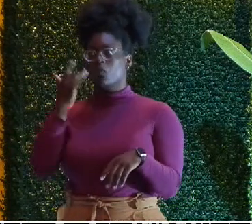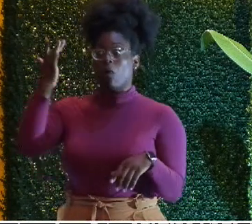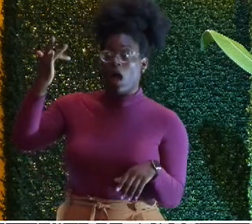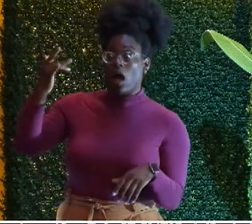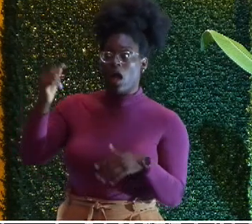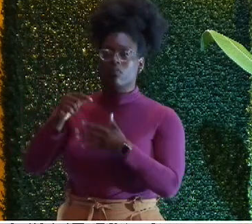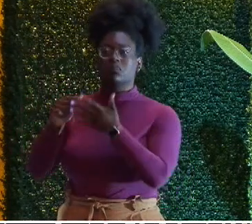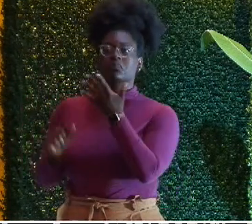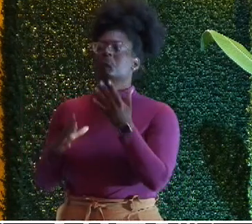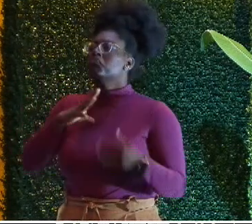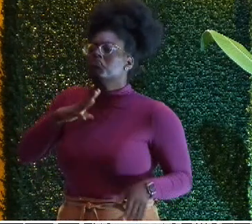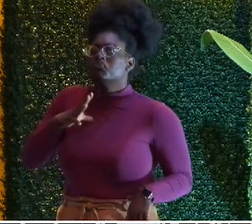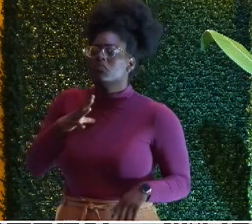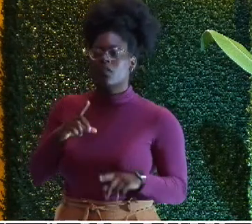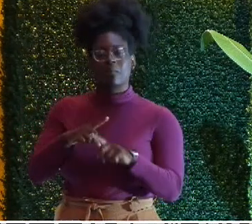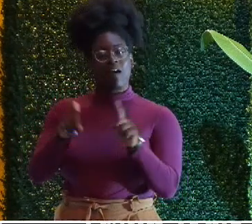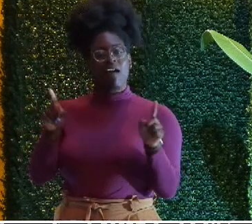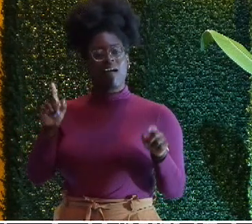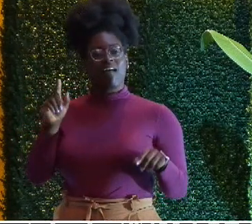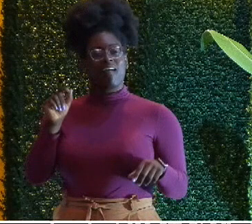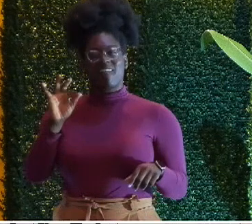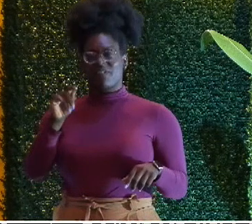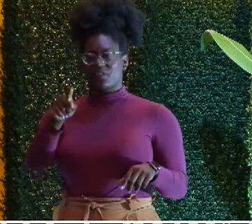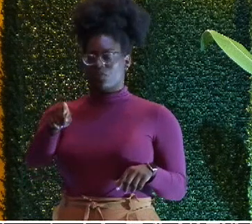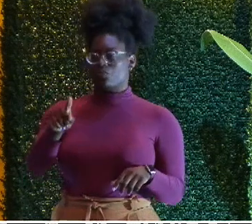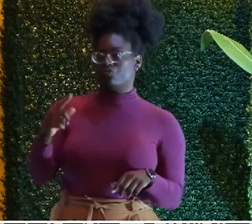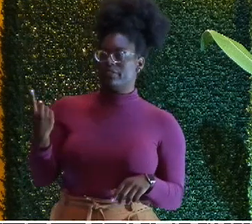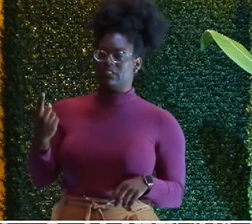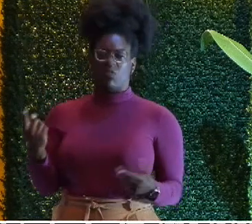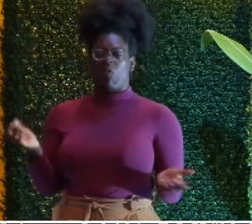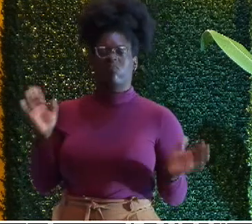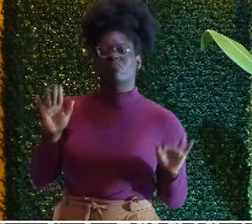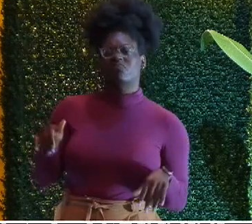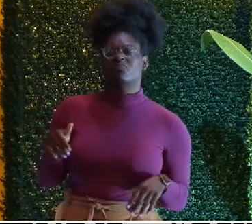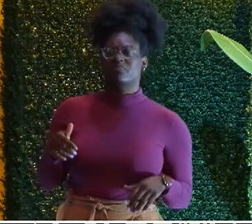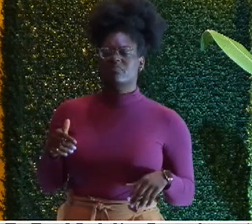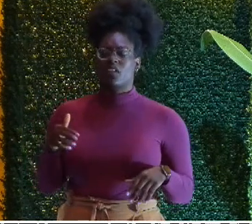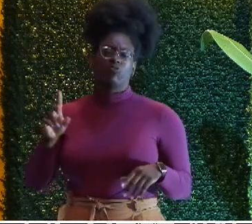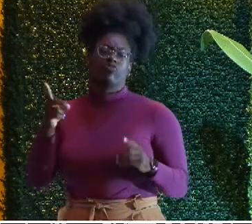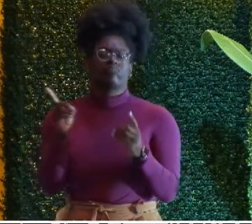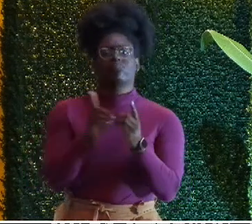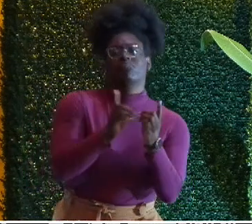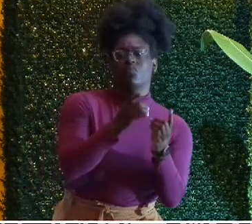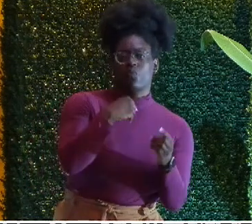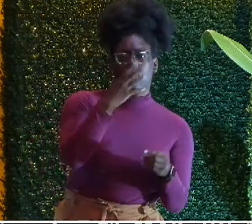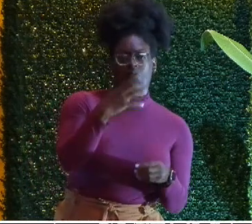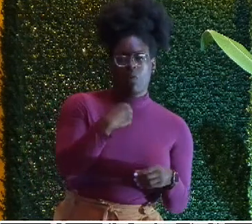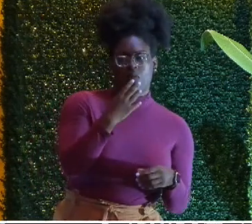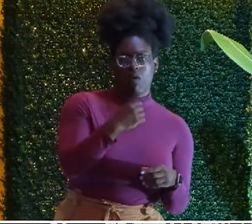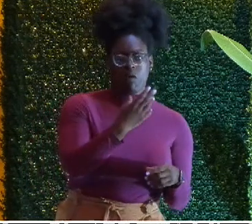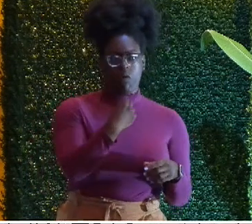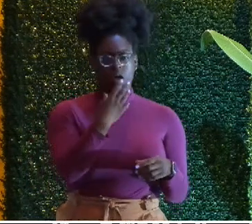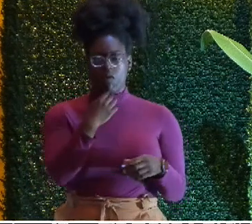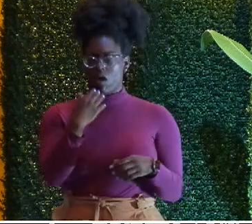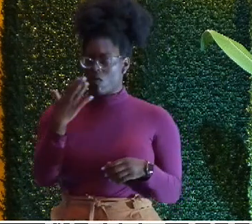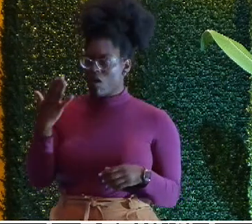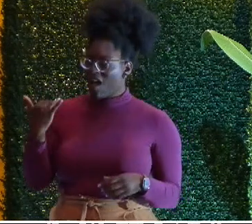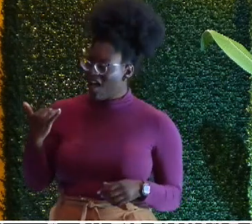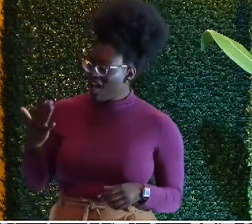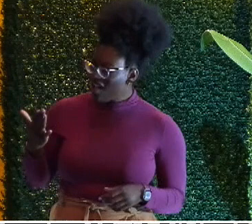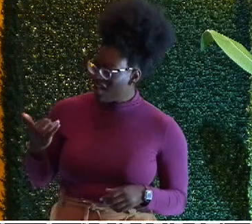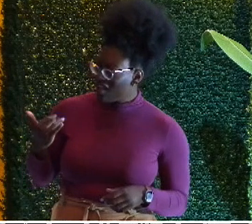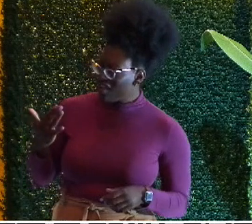walking around unhealed and don't know it because we weren't given the tools. We weren't told these certain things. So when our